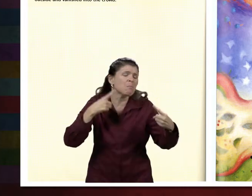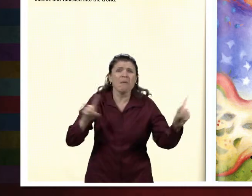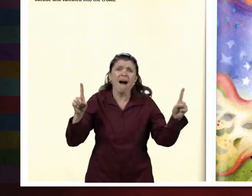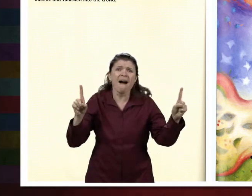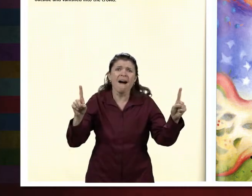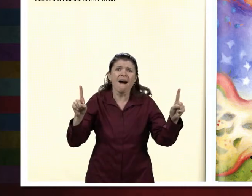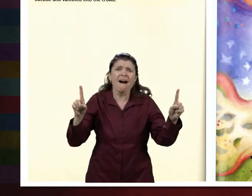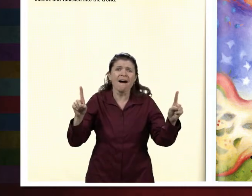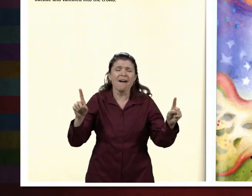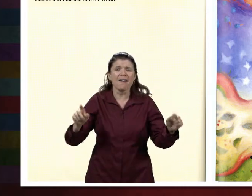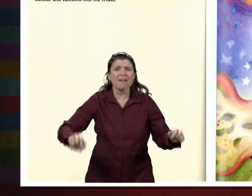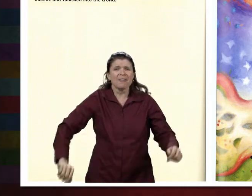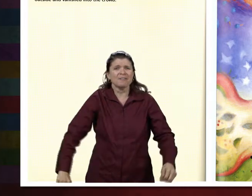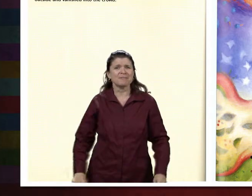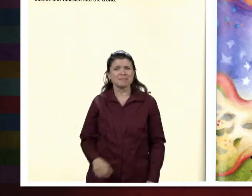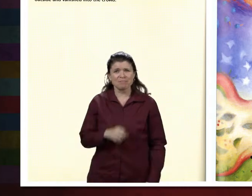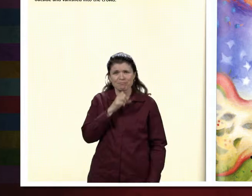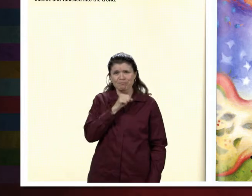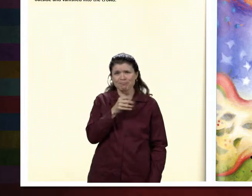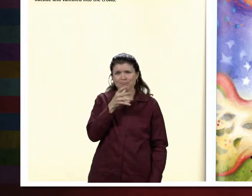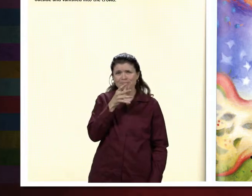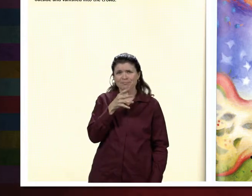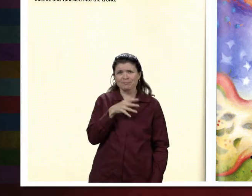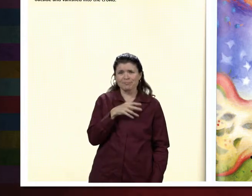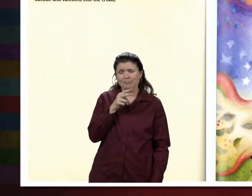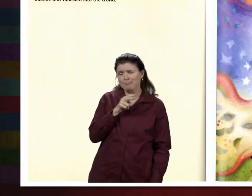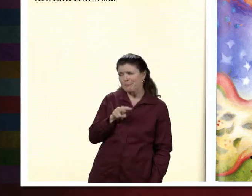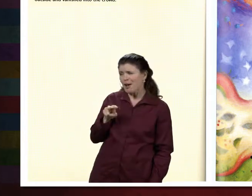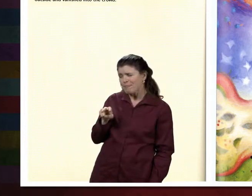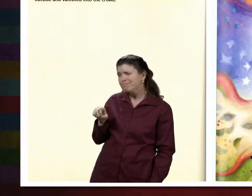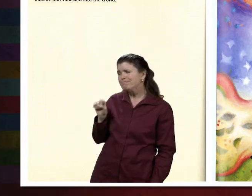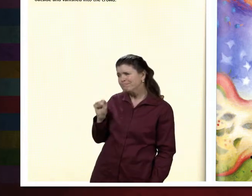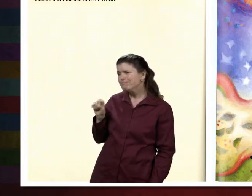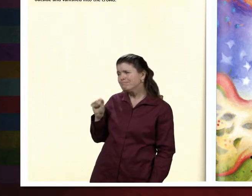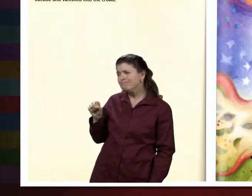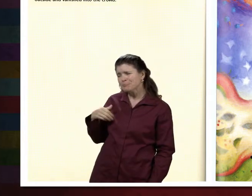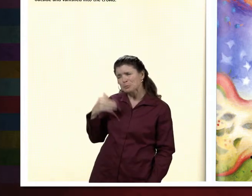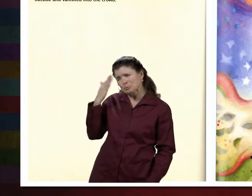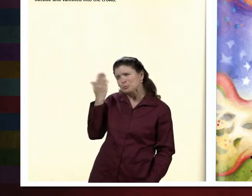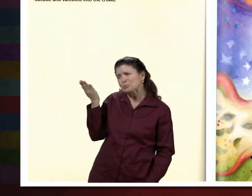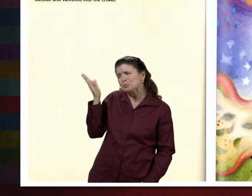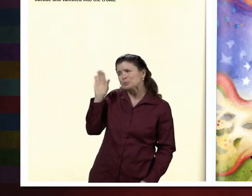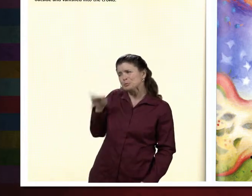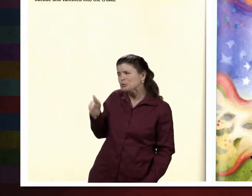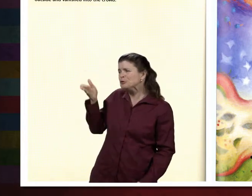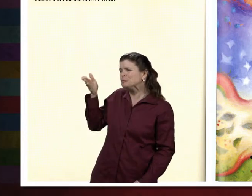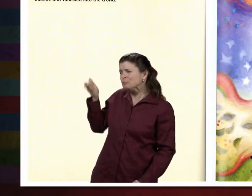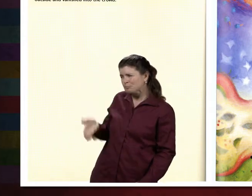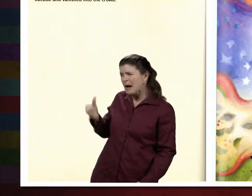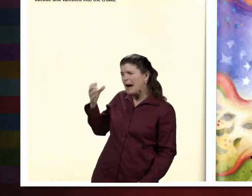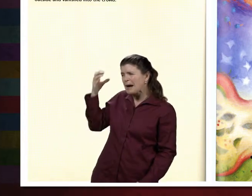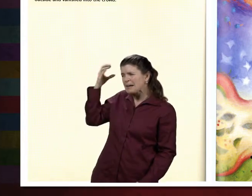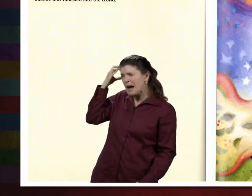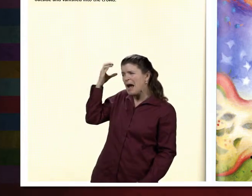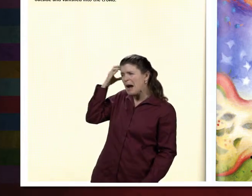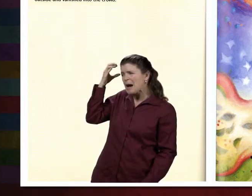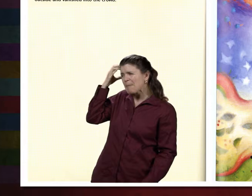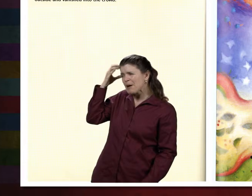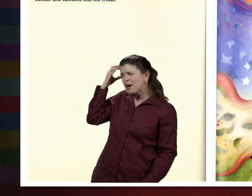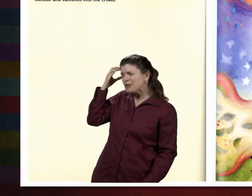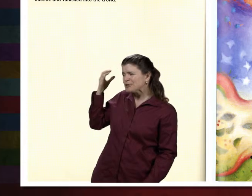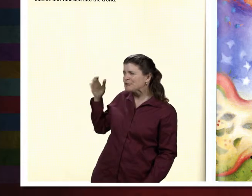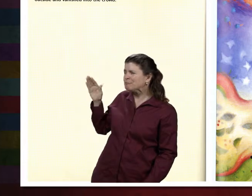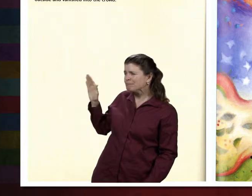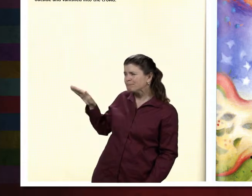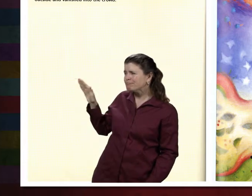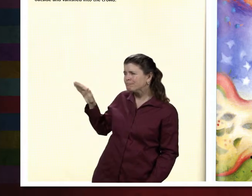she shouted. Yes, said the old woman. I knew the real you was in there somewhere. She